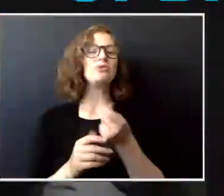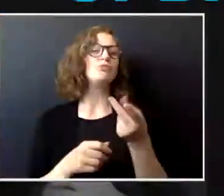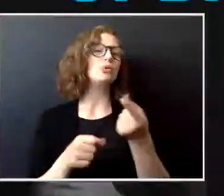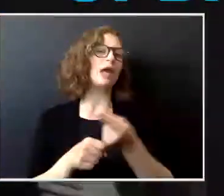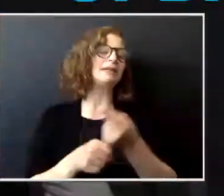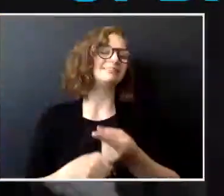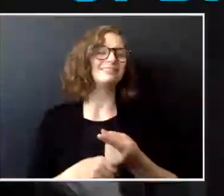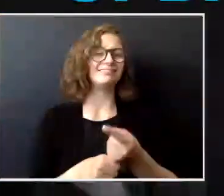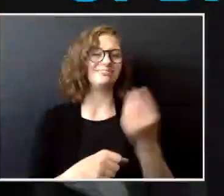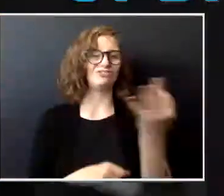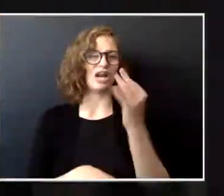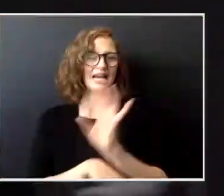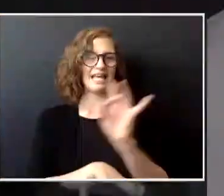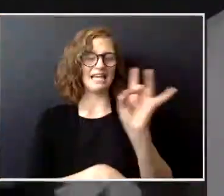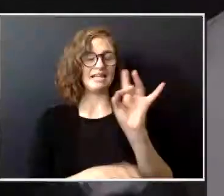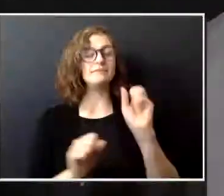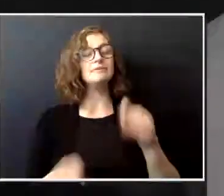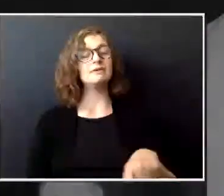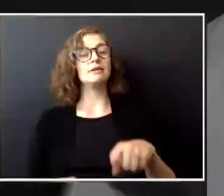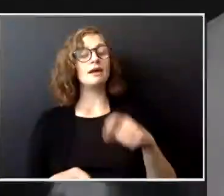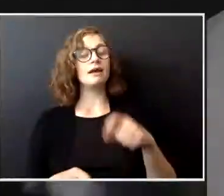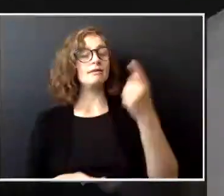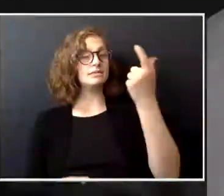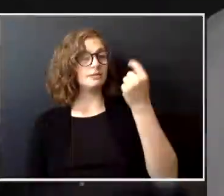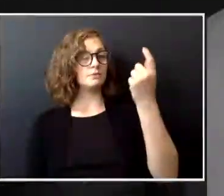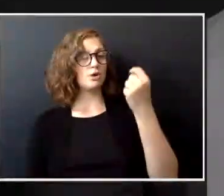Subscribe to our Morning Medical Update and Open